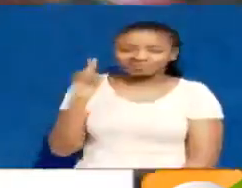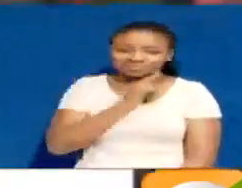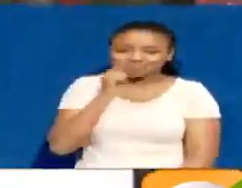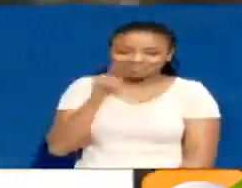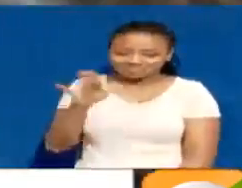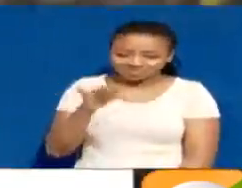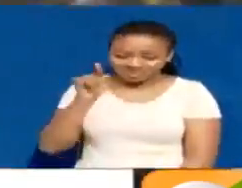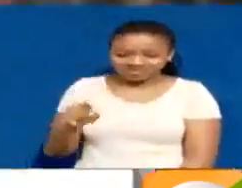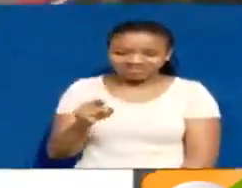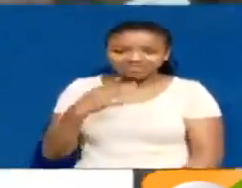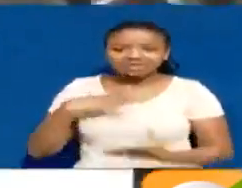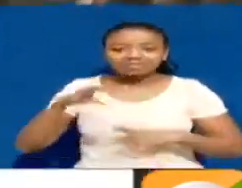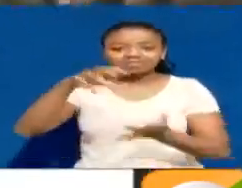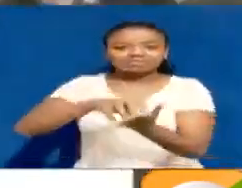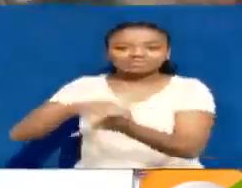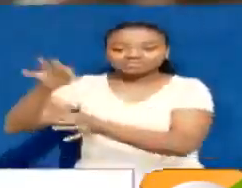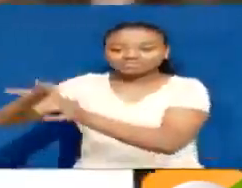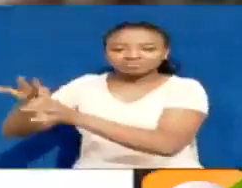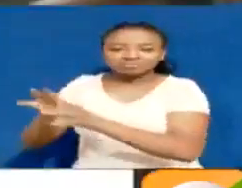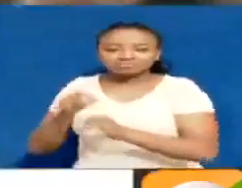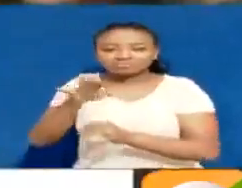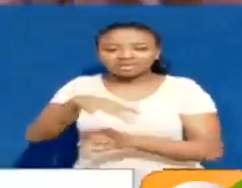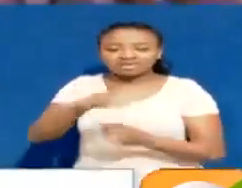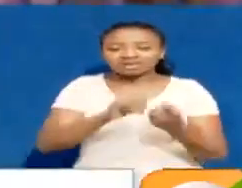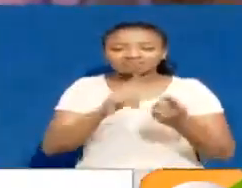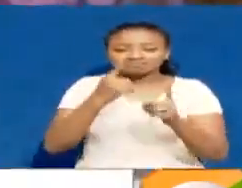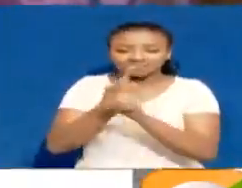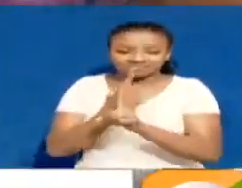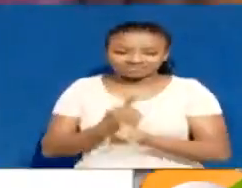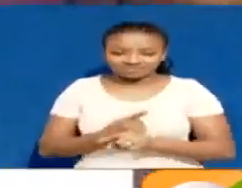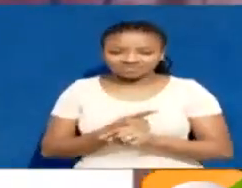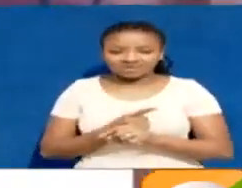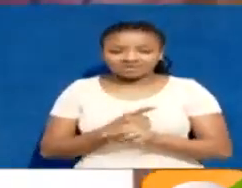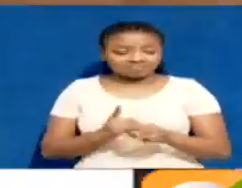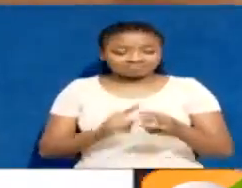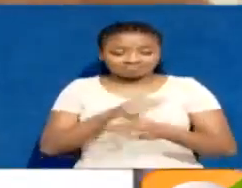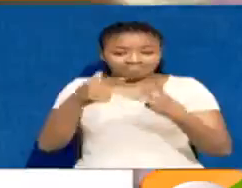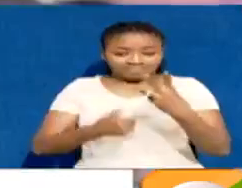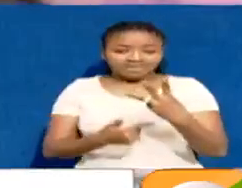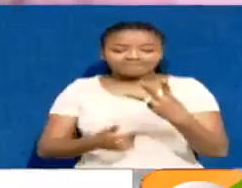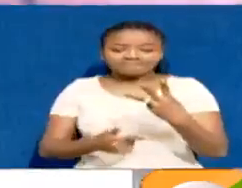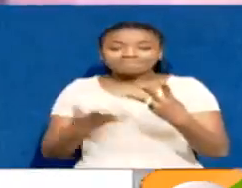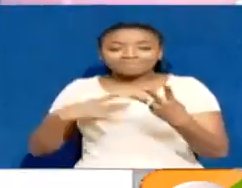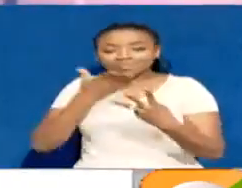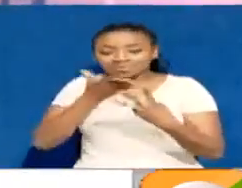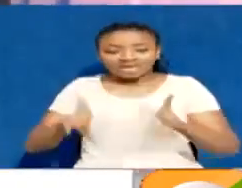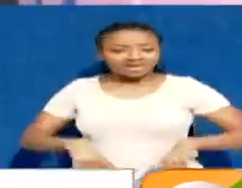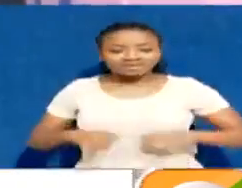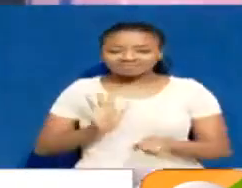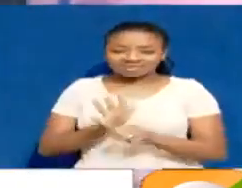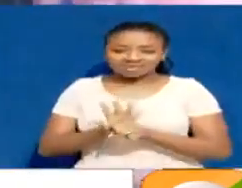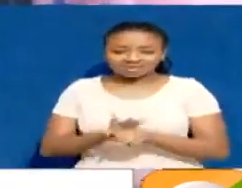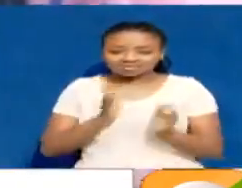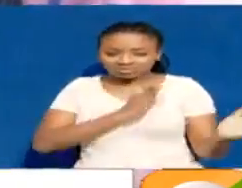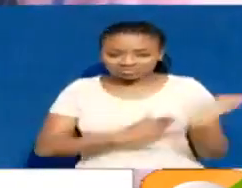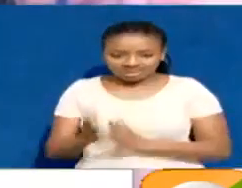logistical problems. Polls were not held in the war-torn Tigray region, where thousands are living in famine conditions. Another round of elections has